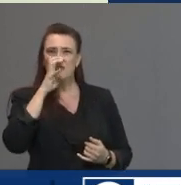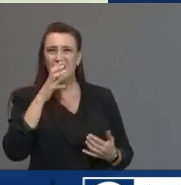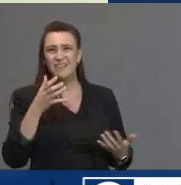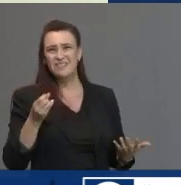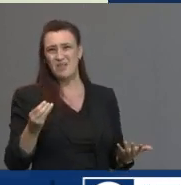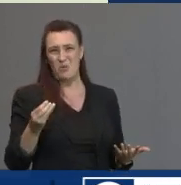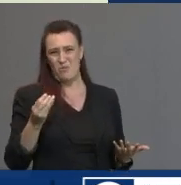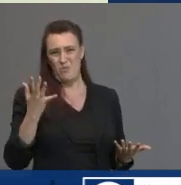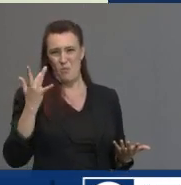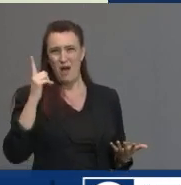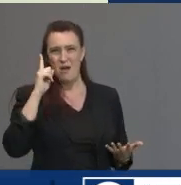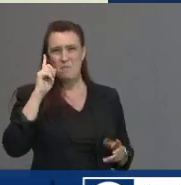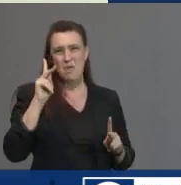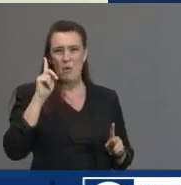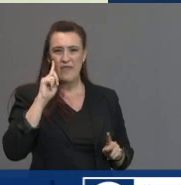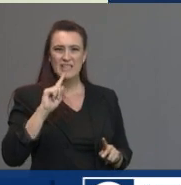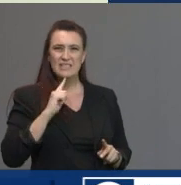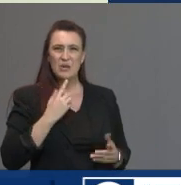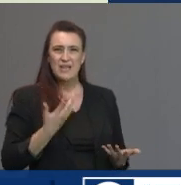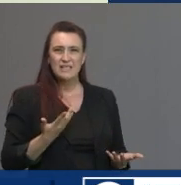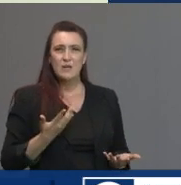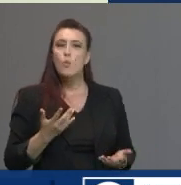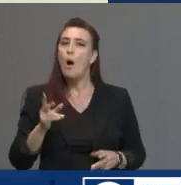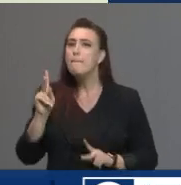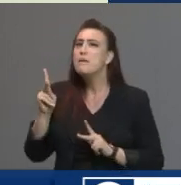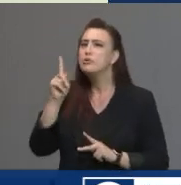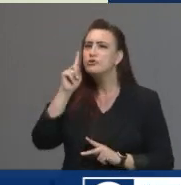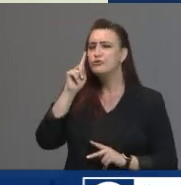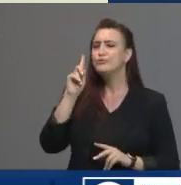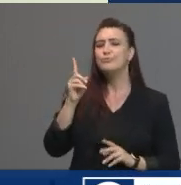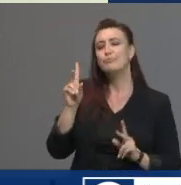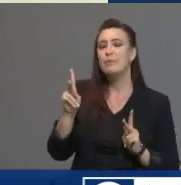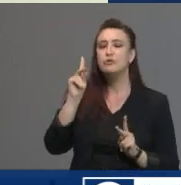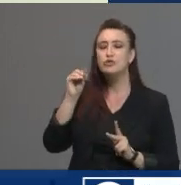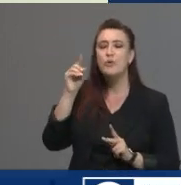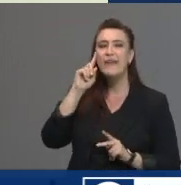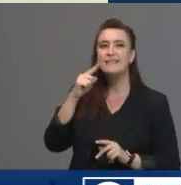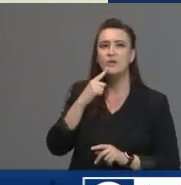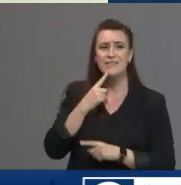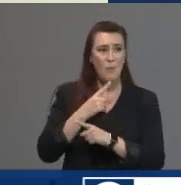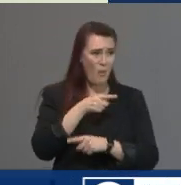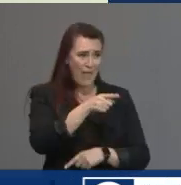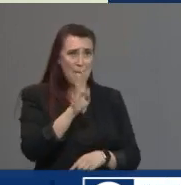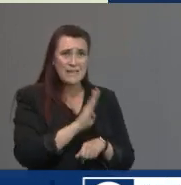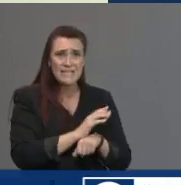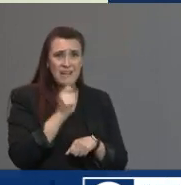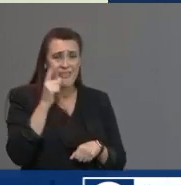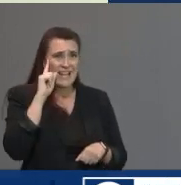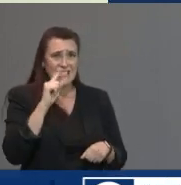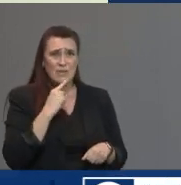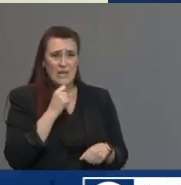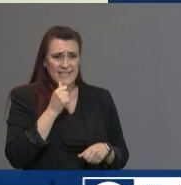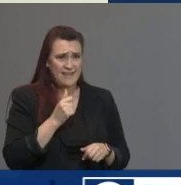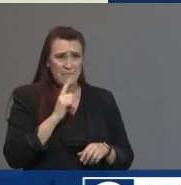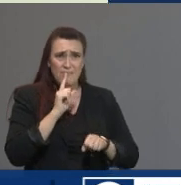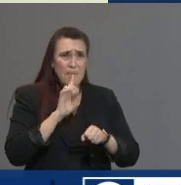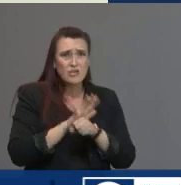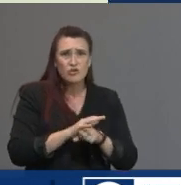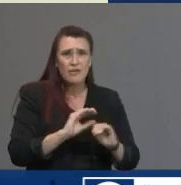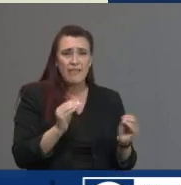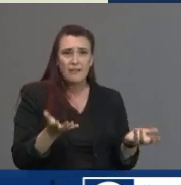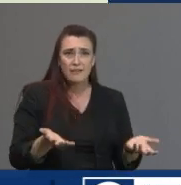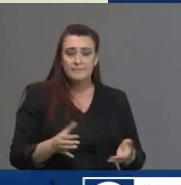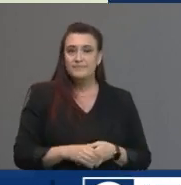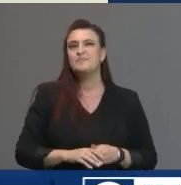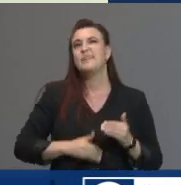seriously? Because I want people to, well, one, businesses are taking it seriously, and so are our citizens. We're going to go to the Zoom